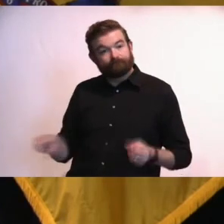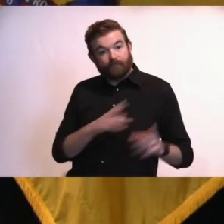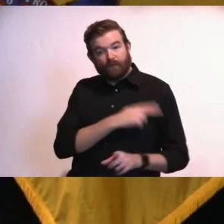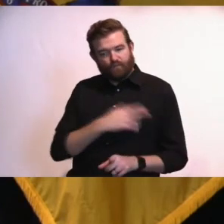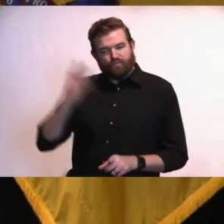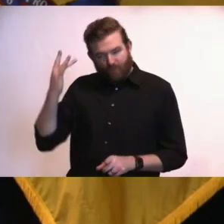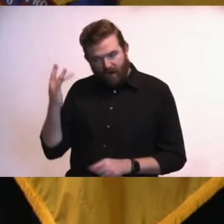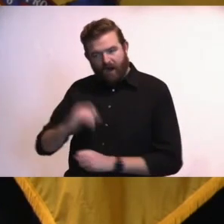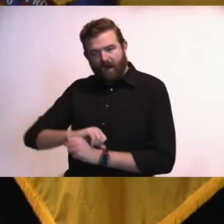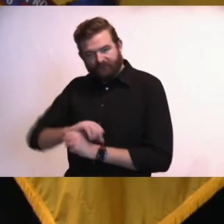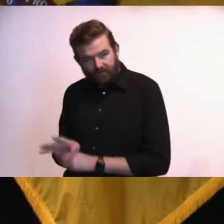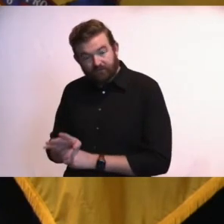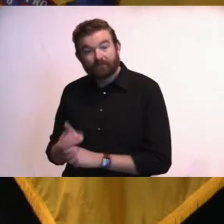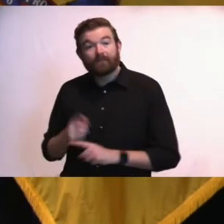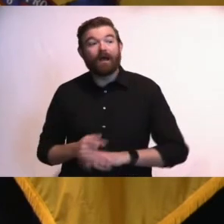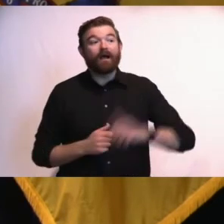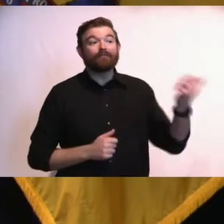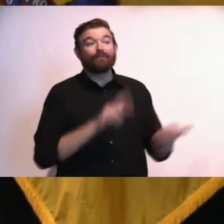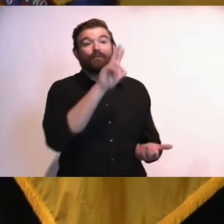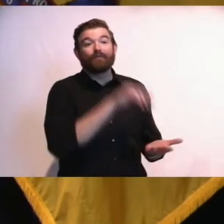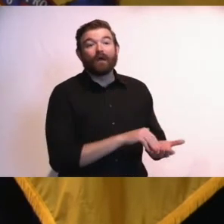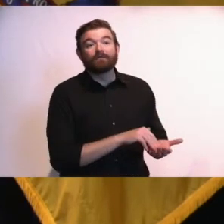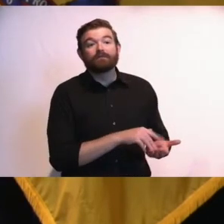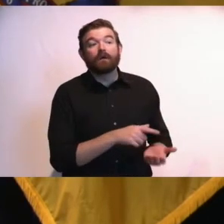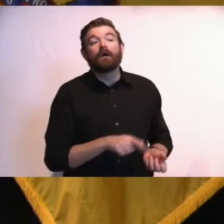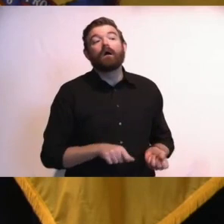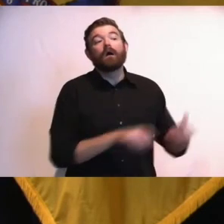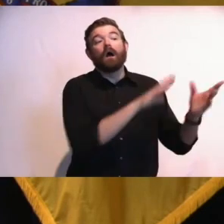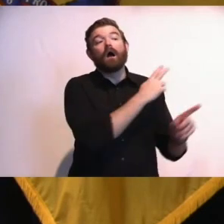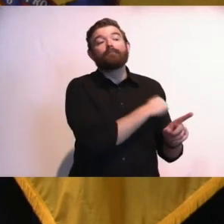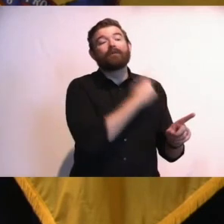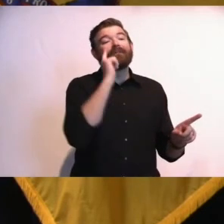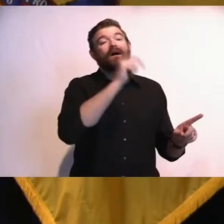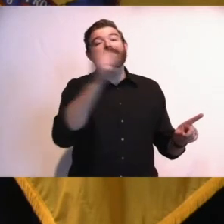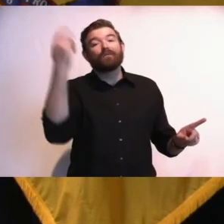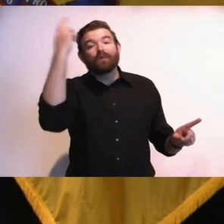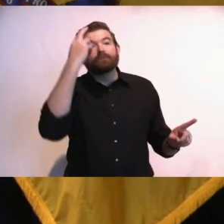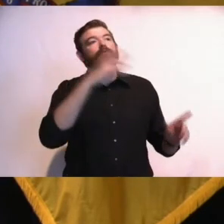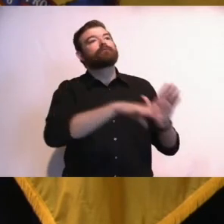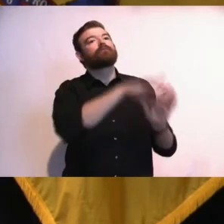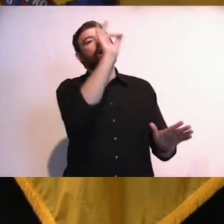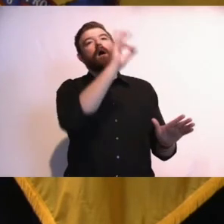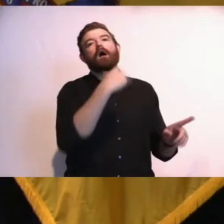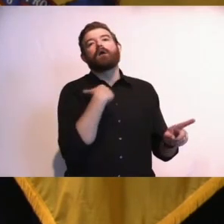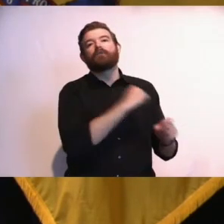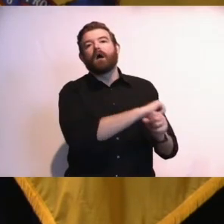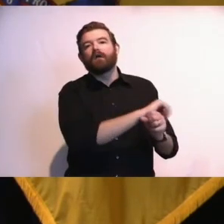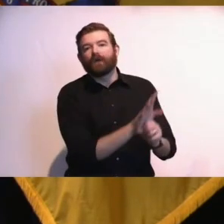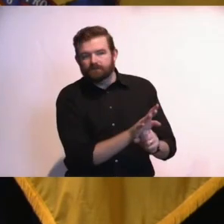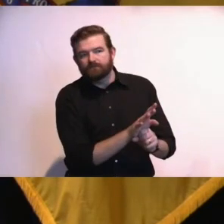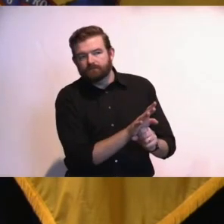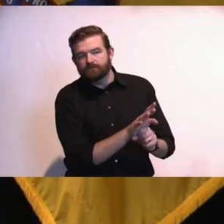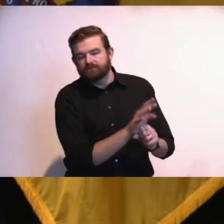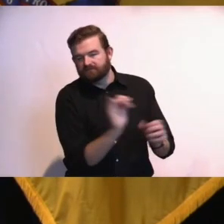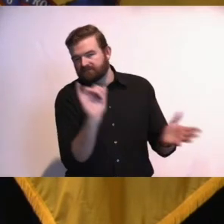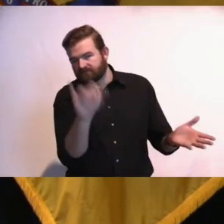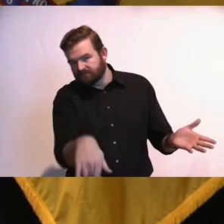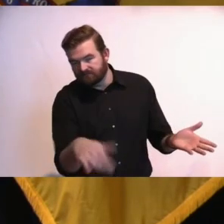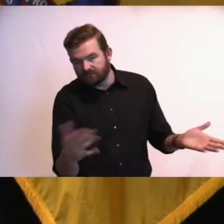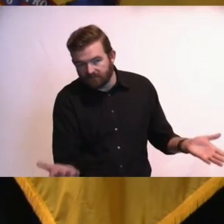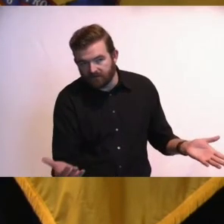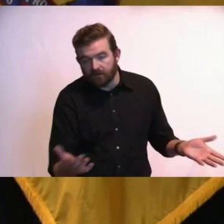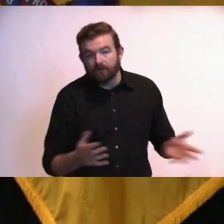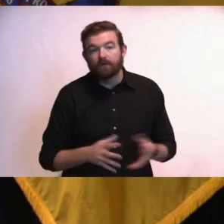uptick sadly, in infections, hospitalizations, and fatalities across long-term